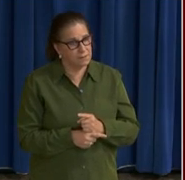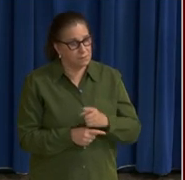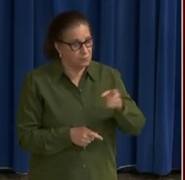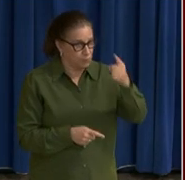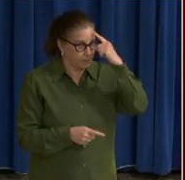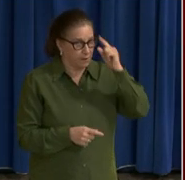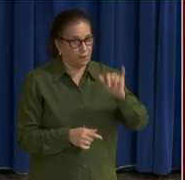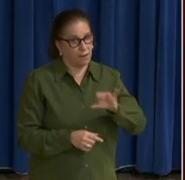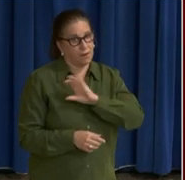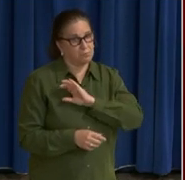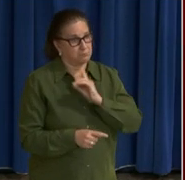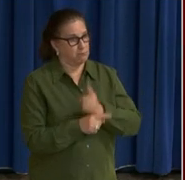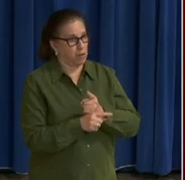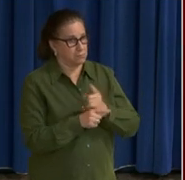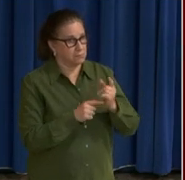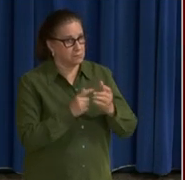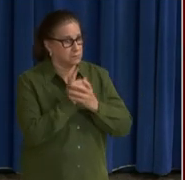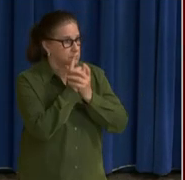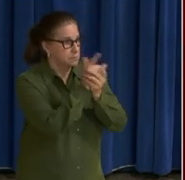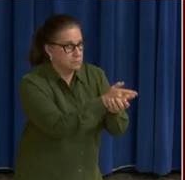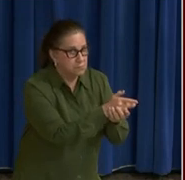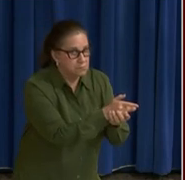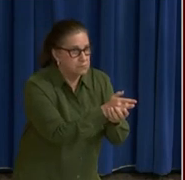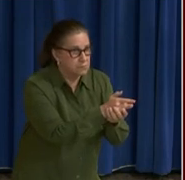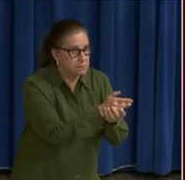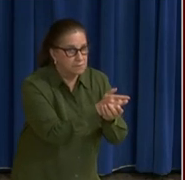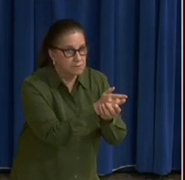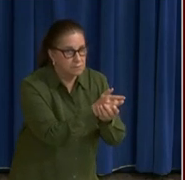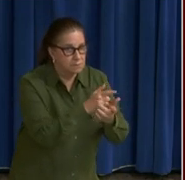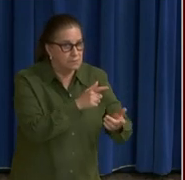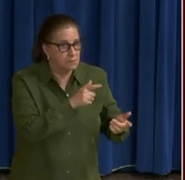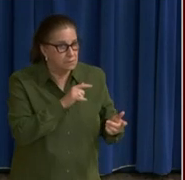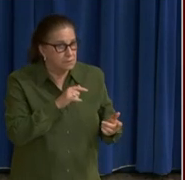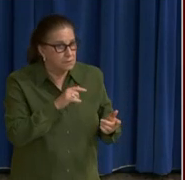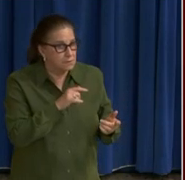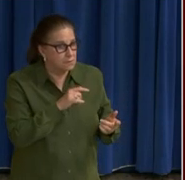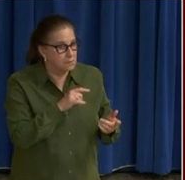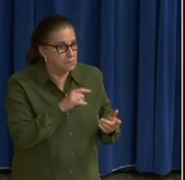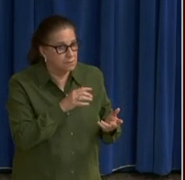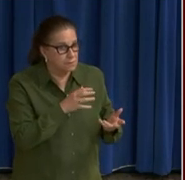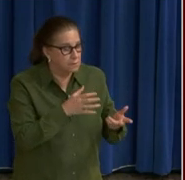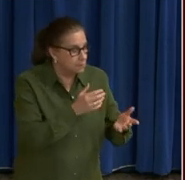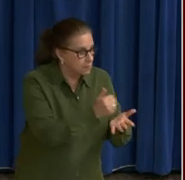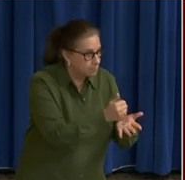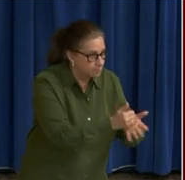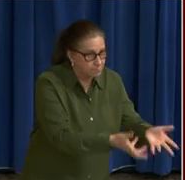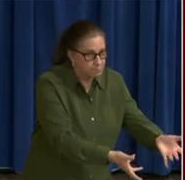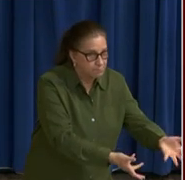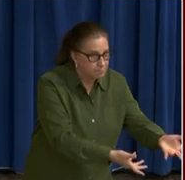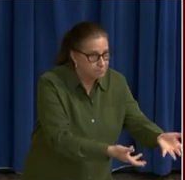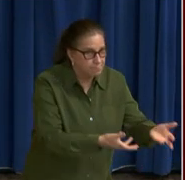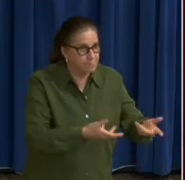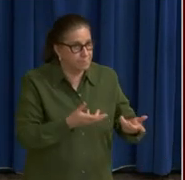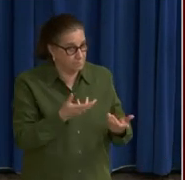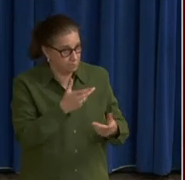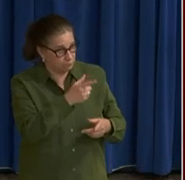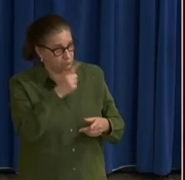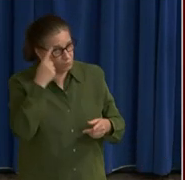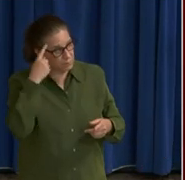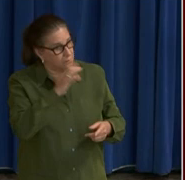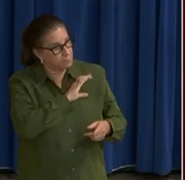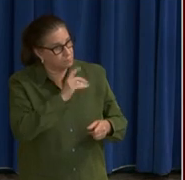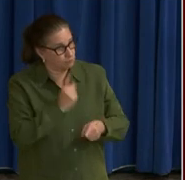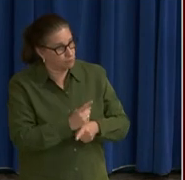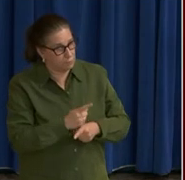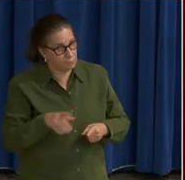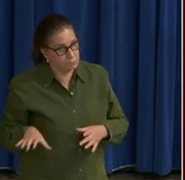protocol? I mean, I know other officers were attending to Mr. K, but it just seems like this guy who just shot